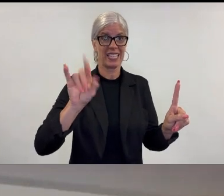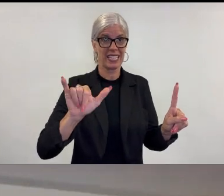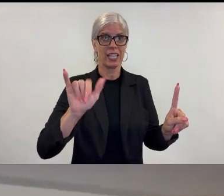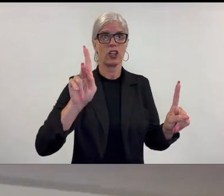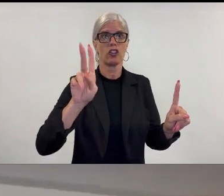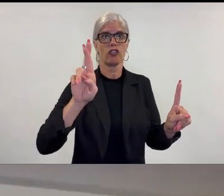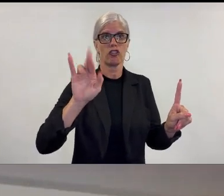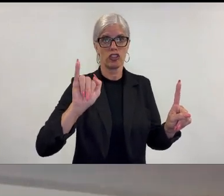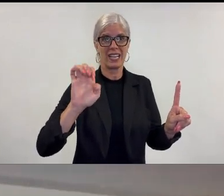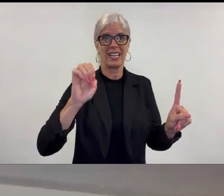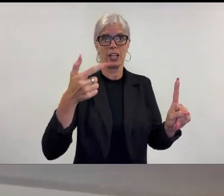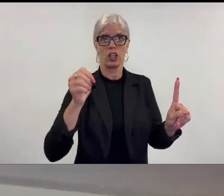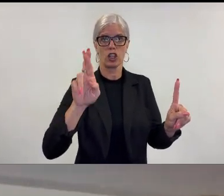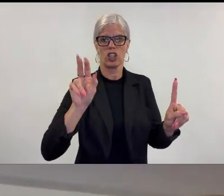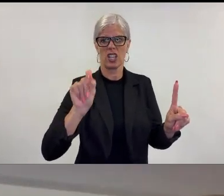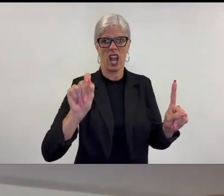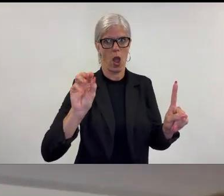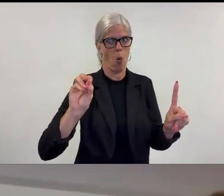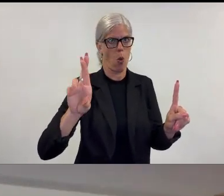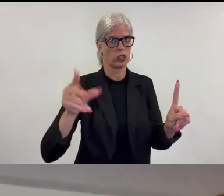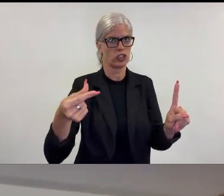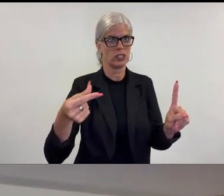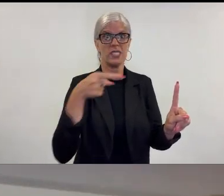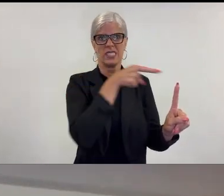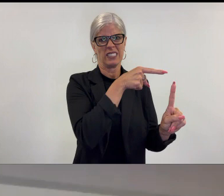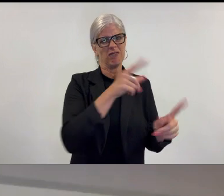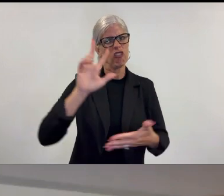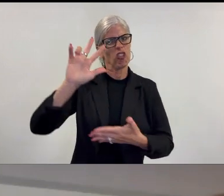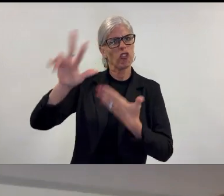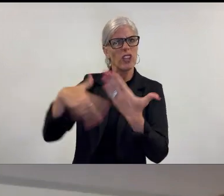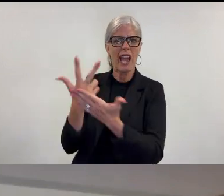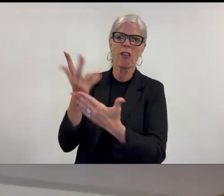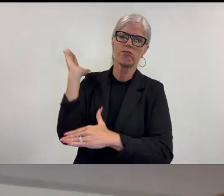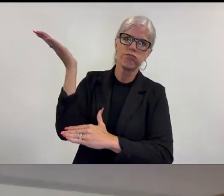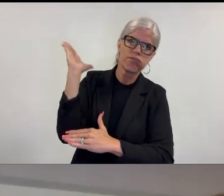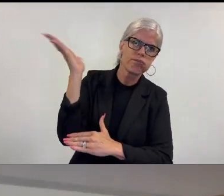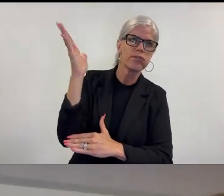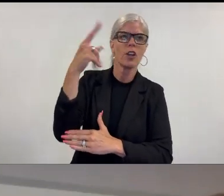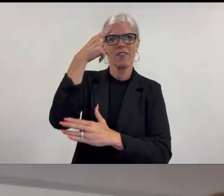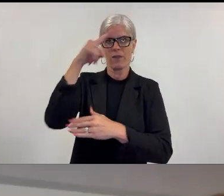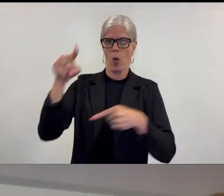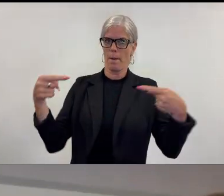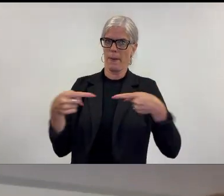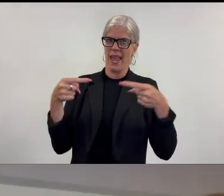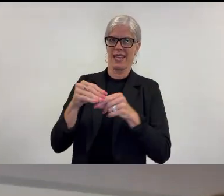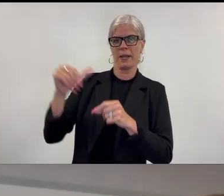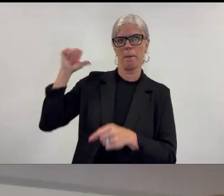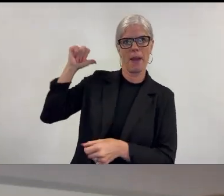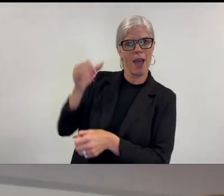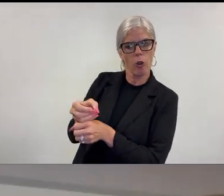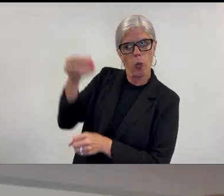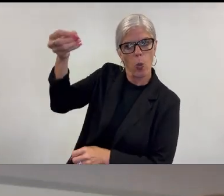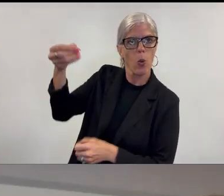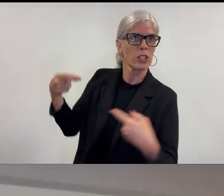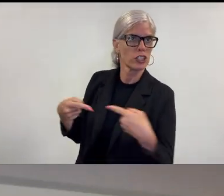You can find the information at kennedykrieger.org. It is all 3 hours worth of speaking about pain